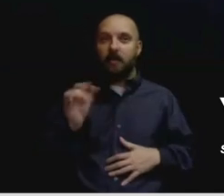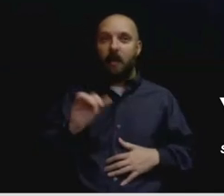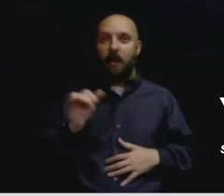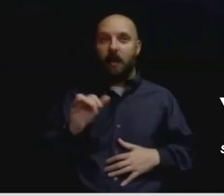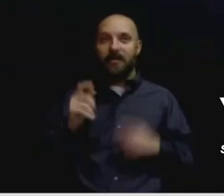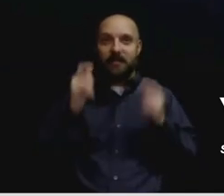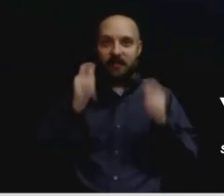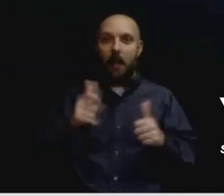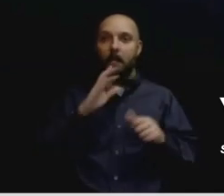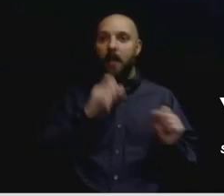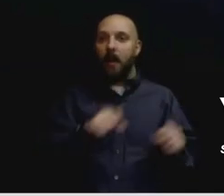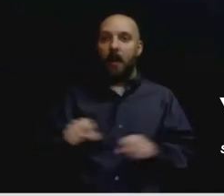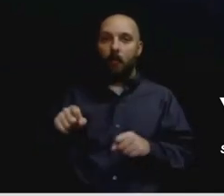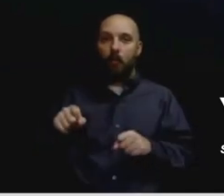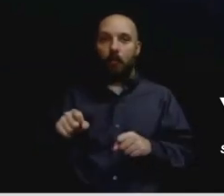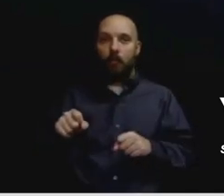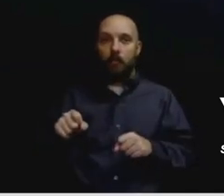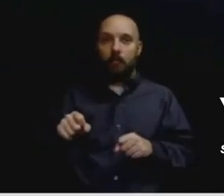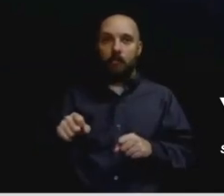being